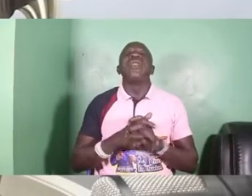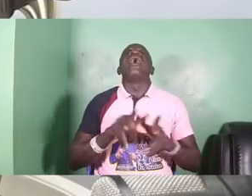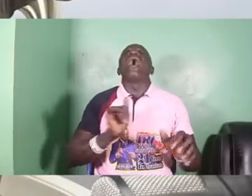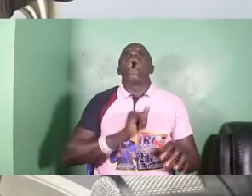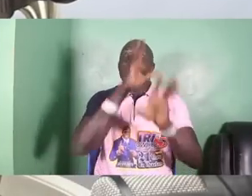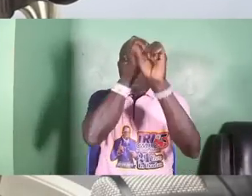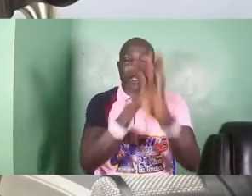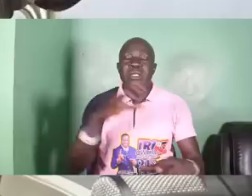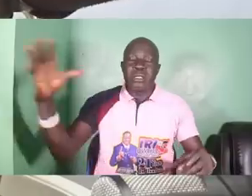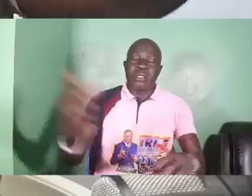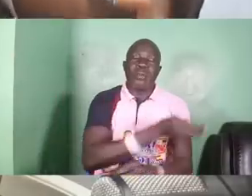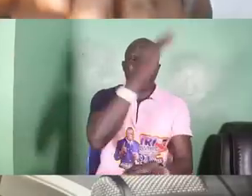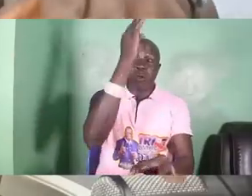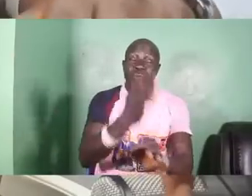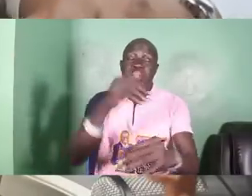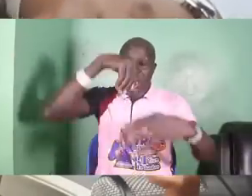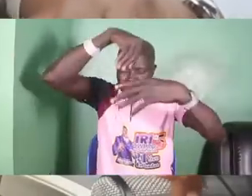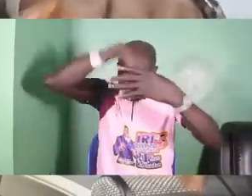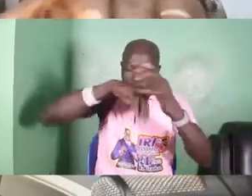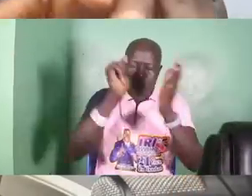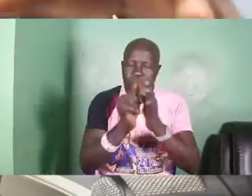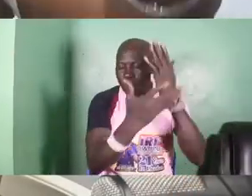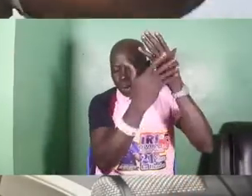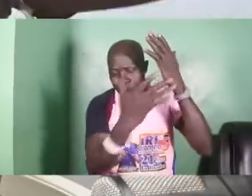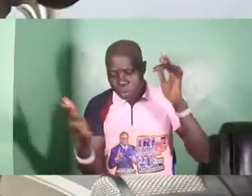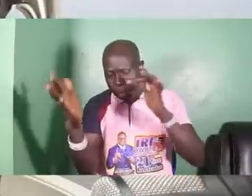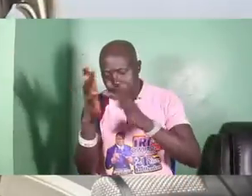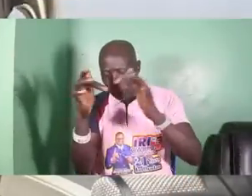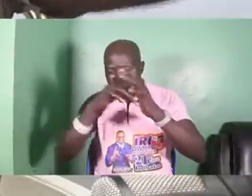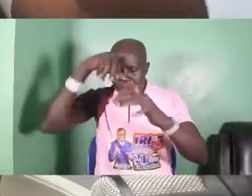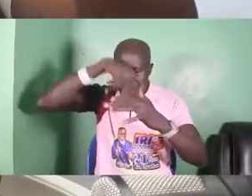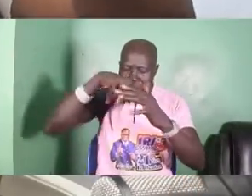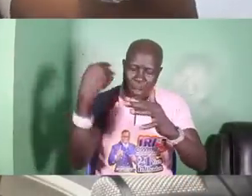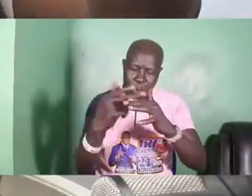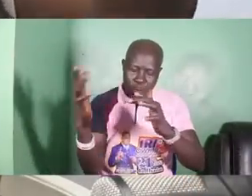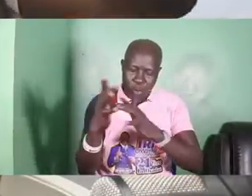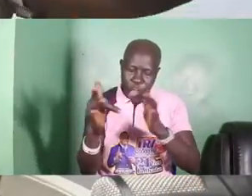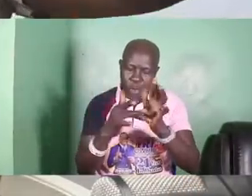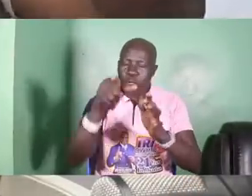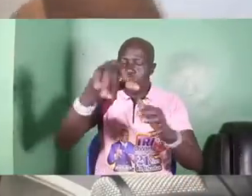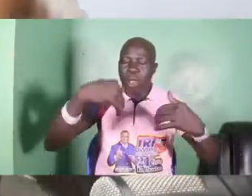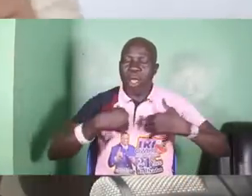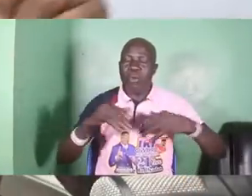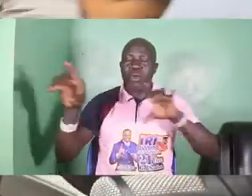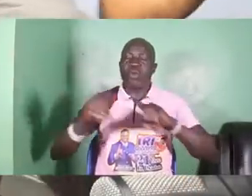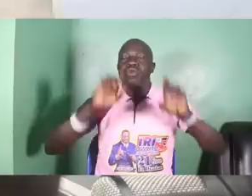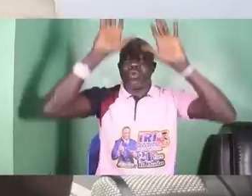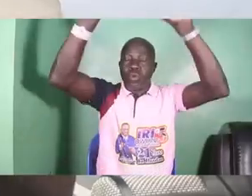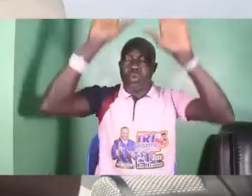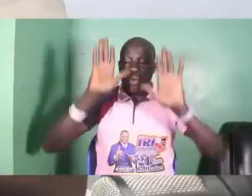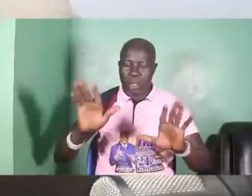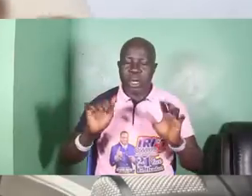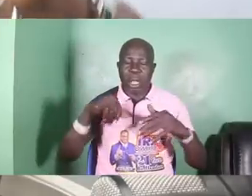I bless the symbol of faith. Mo I put in the full blood of Jesus. Ni oru ko Jesus. In the name of o Jesus. Si ame ati janu. Amen. Amen. Sign